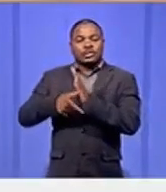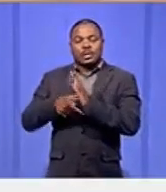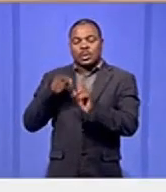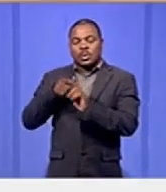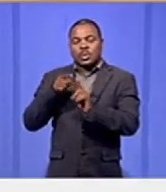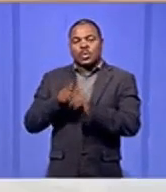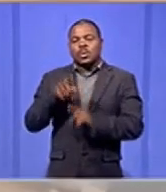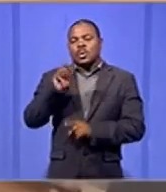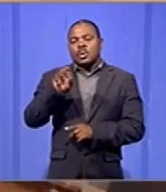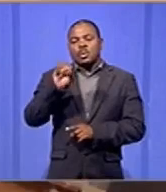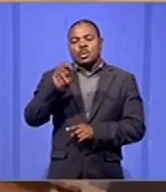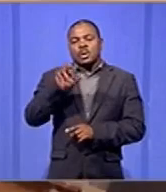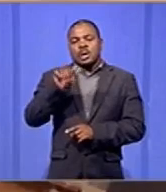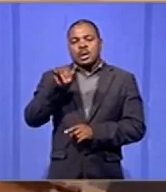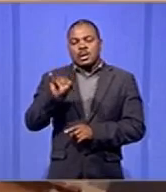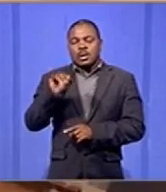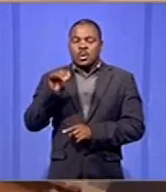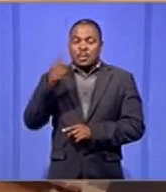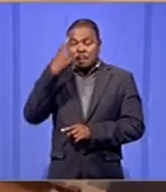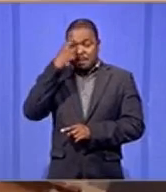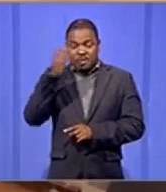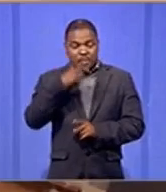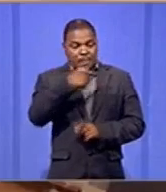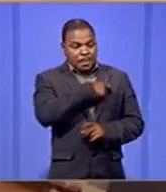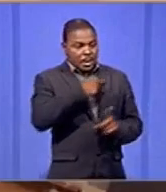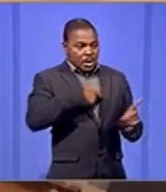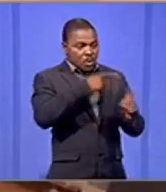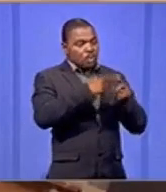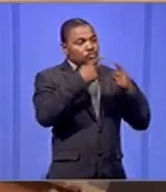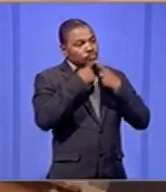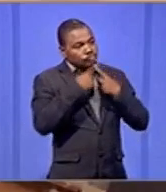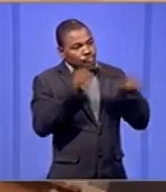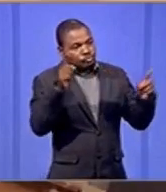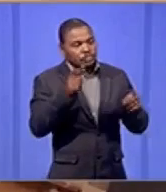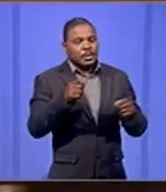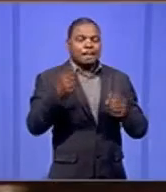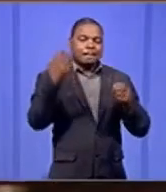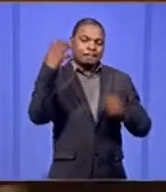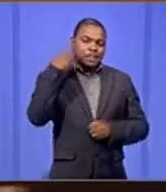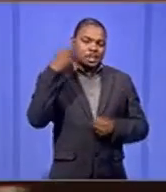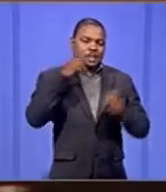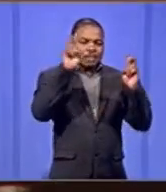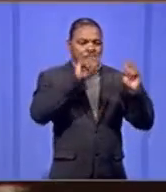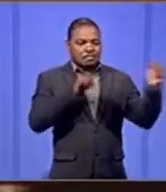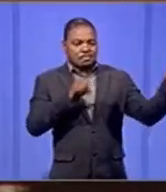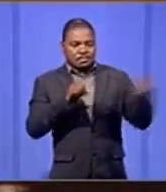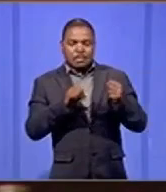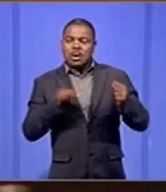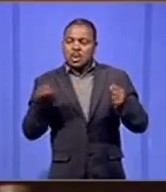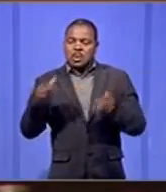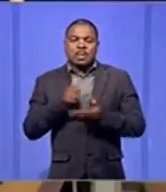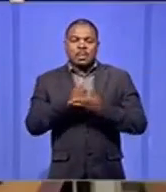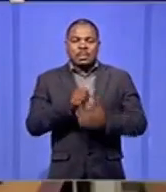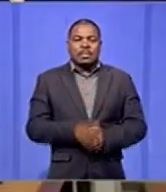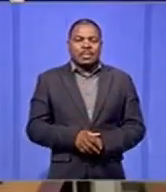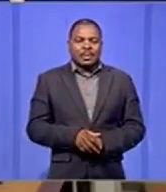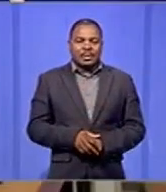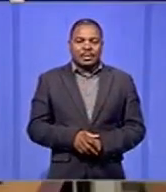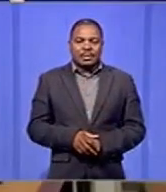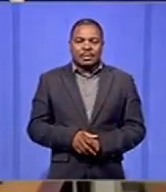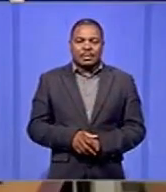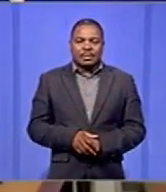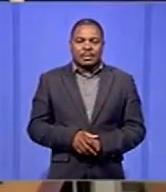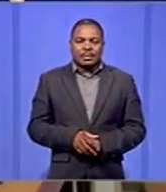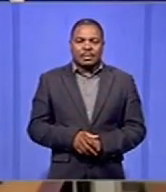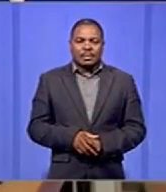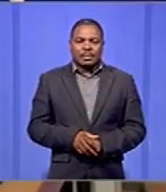O re o na le tshepo hore phatlalatso mopresidente Ramaphosa ya ho thonya letona la ditaba tsa motlakase. Irresponsible. I have hope